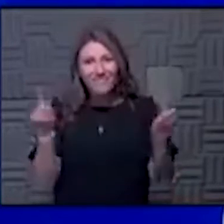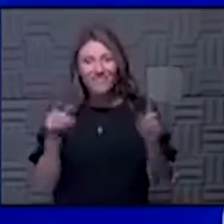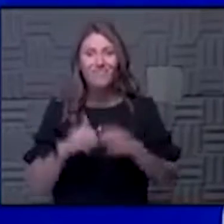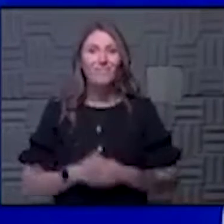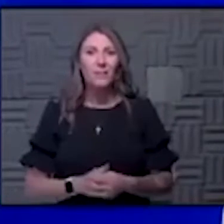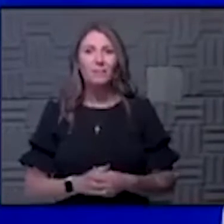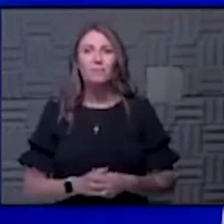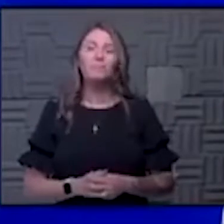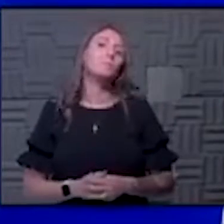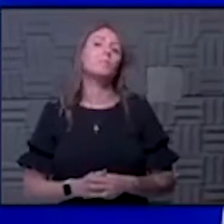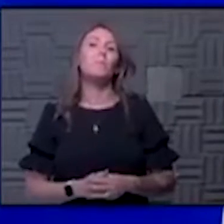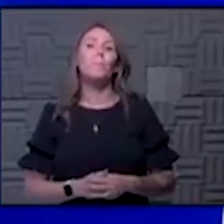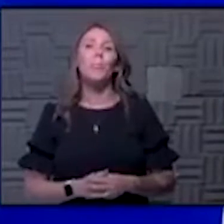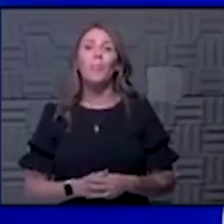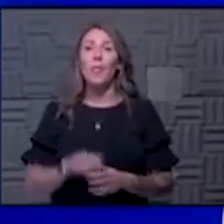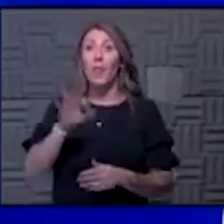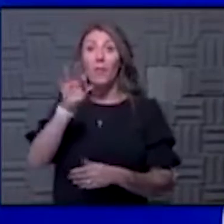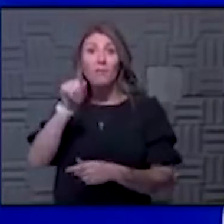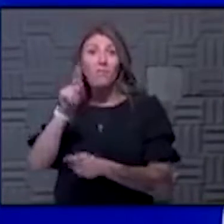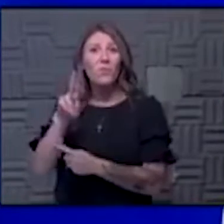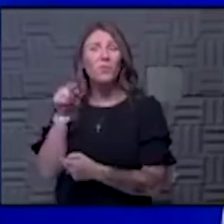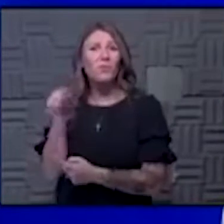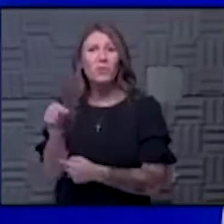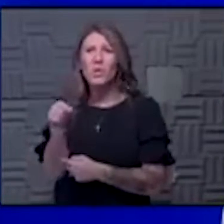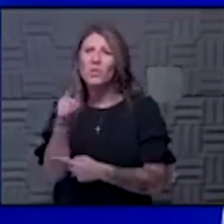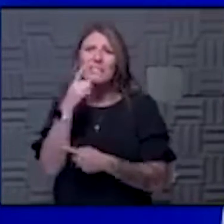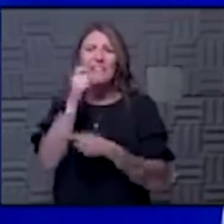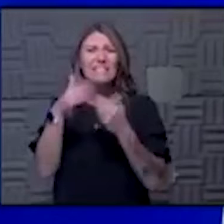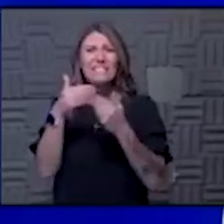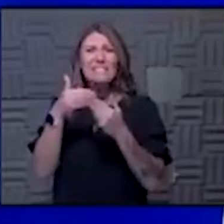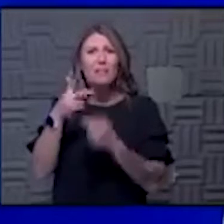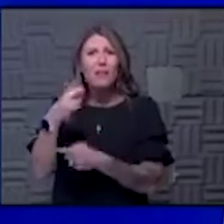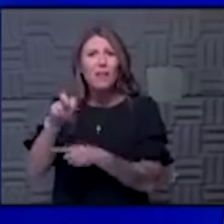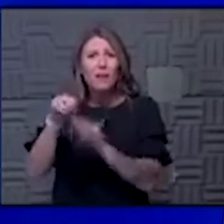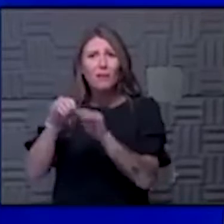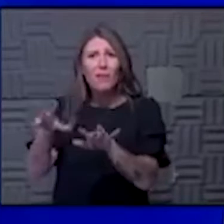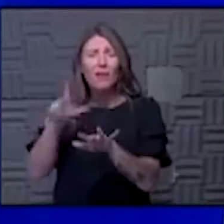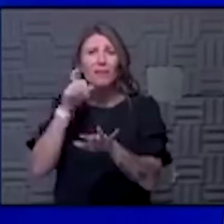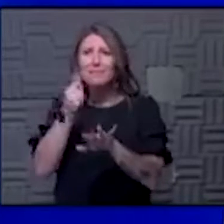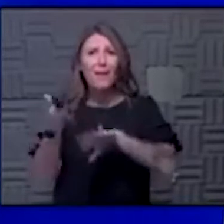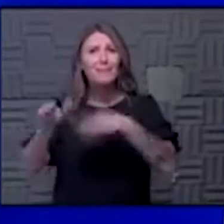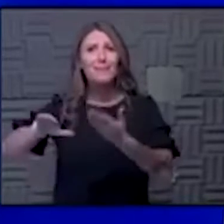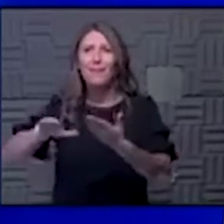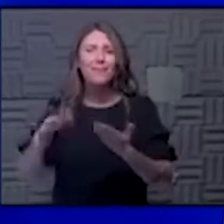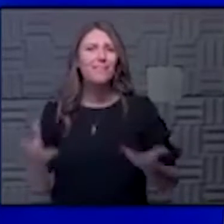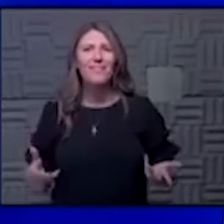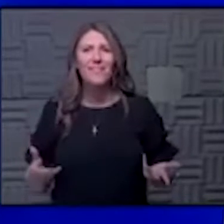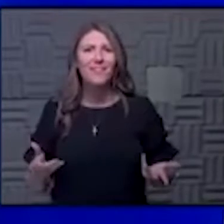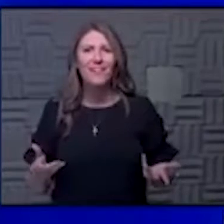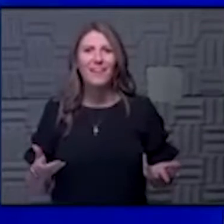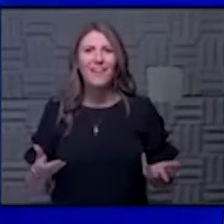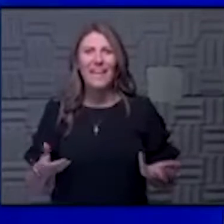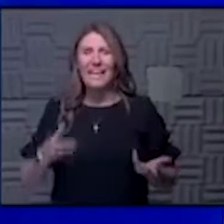And influenza is not as transmissible, and it is not as deadly, and it doesn't knock this many people out and put them in